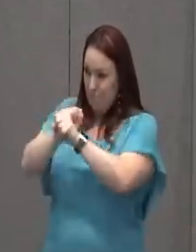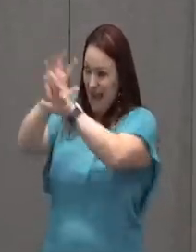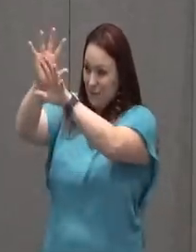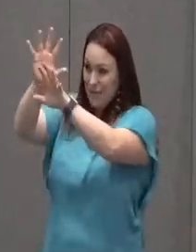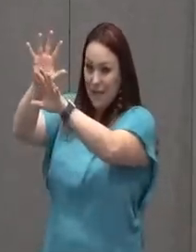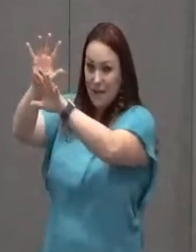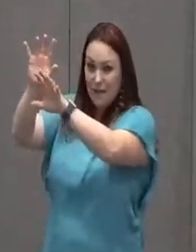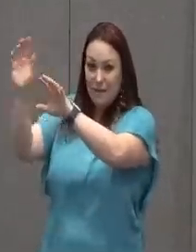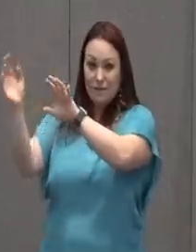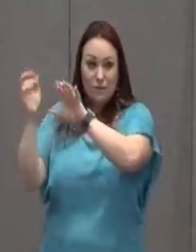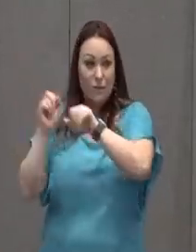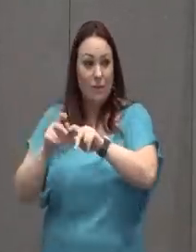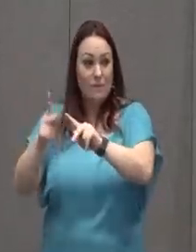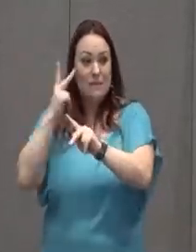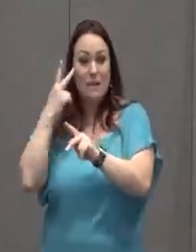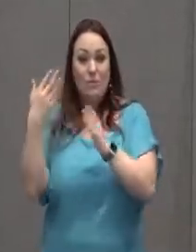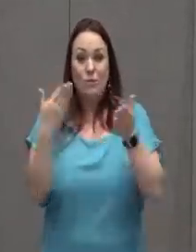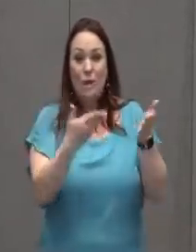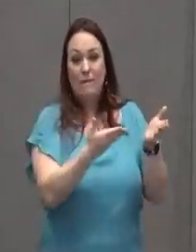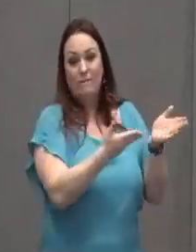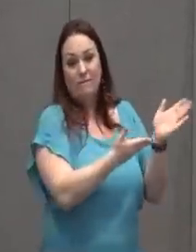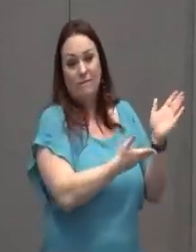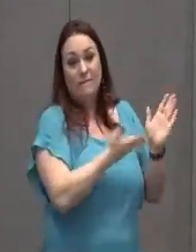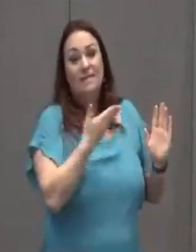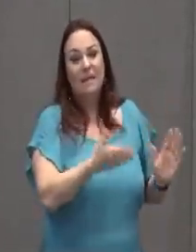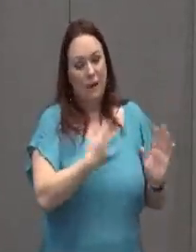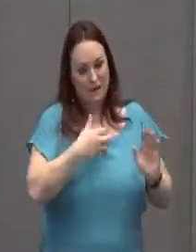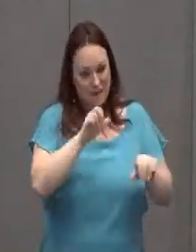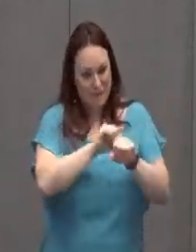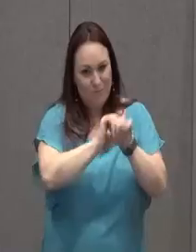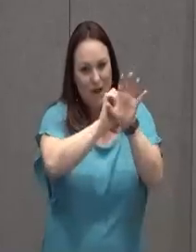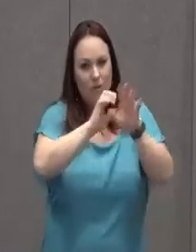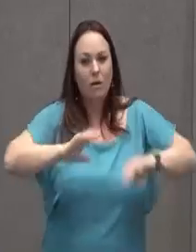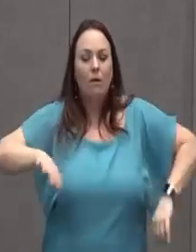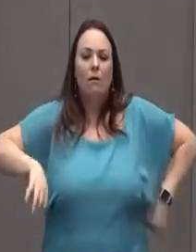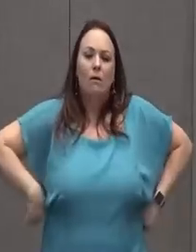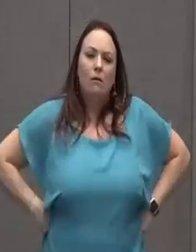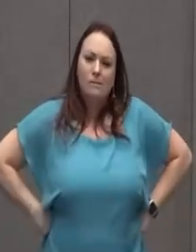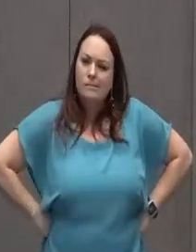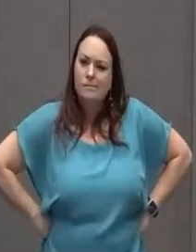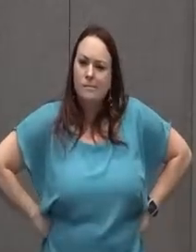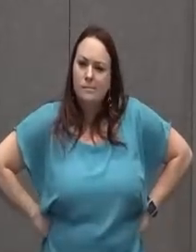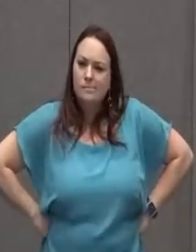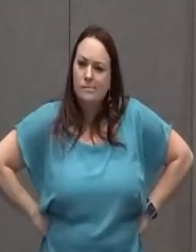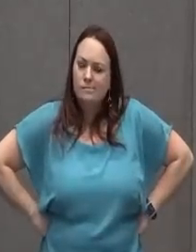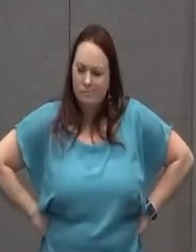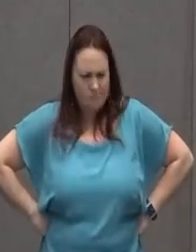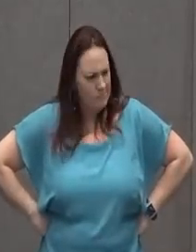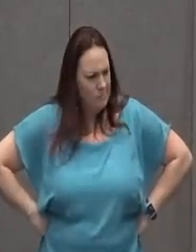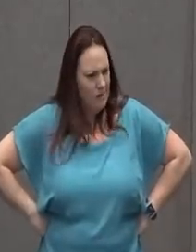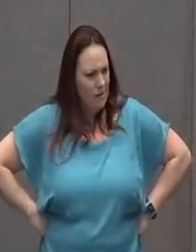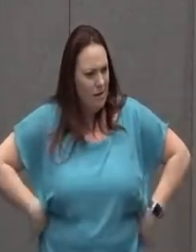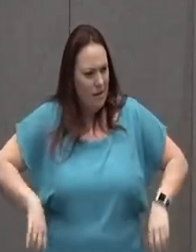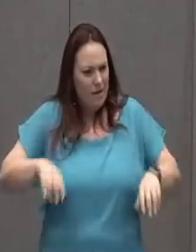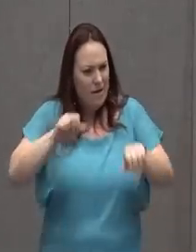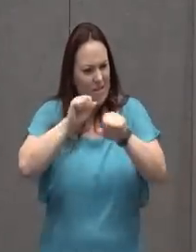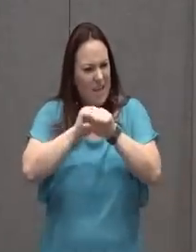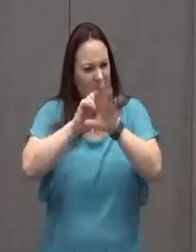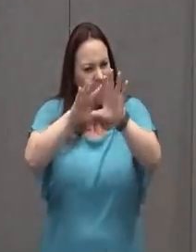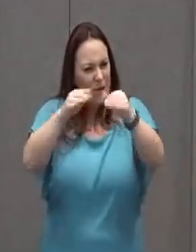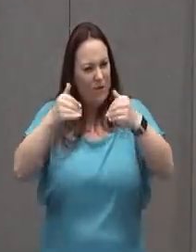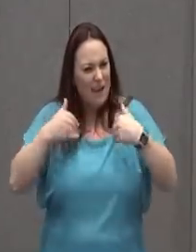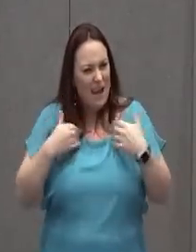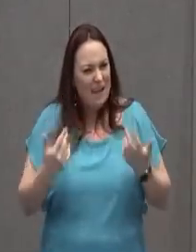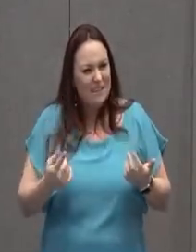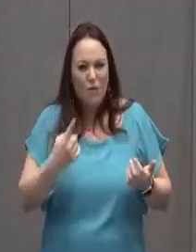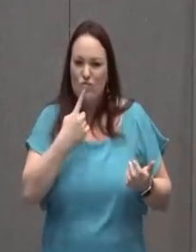let me see what you have. There's the mountain. Huh. Boys and girls, that mountain has like